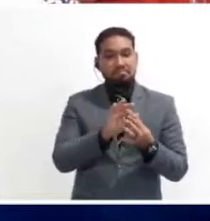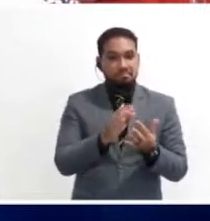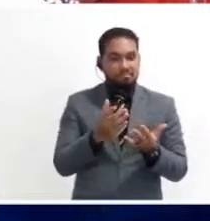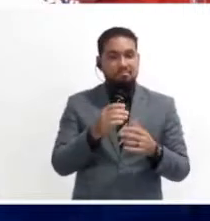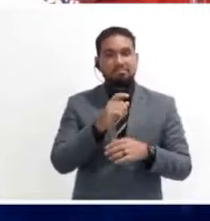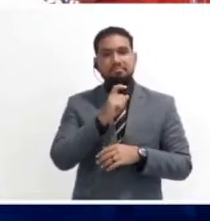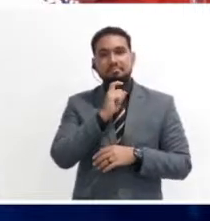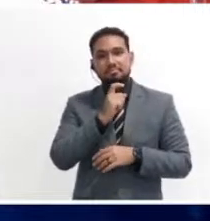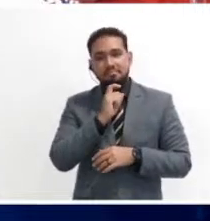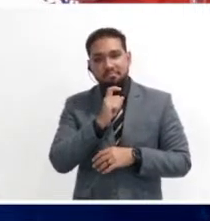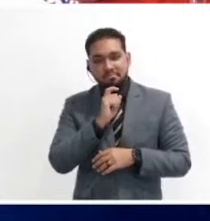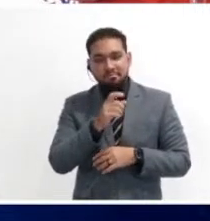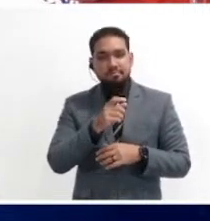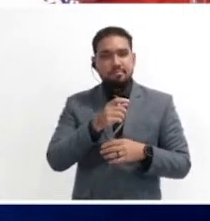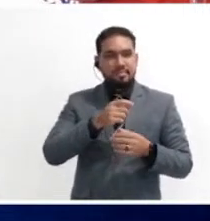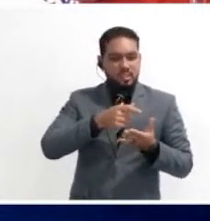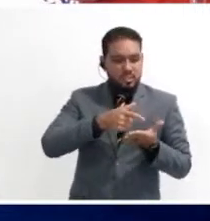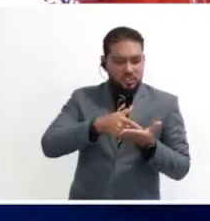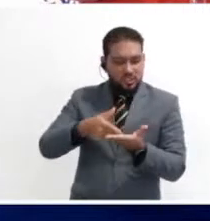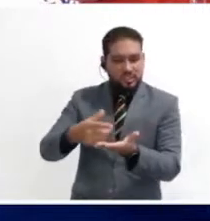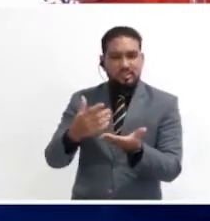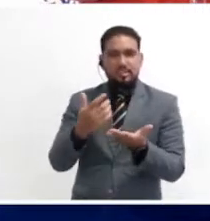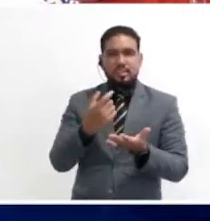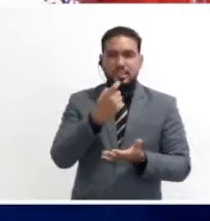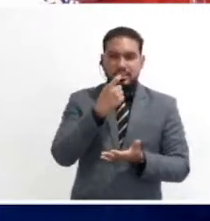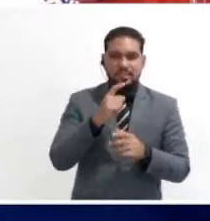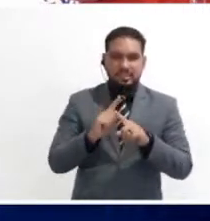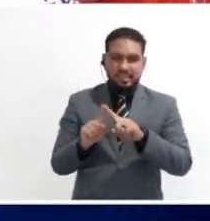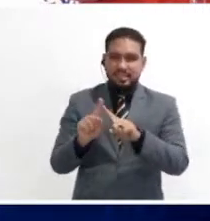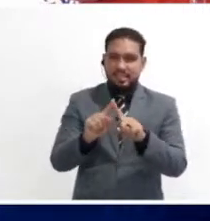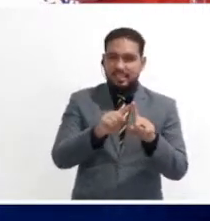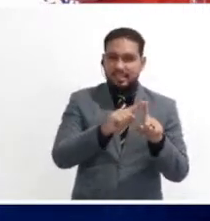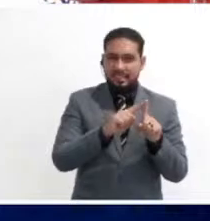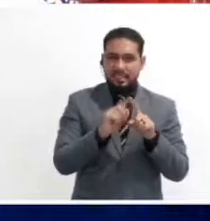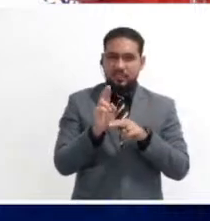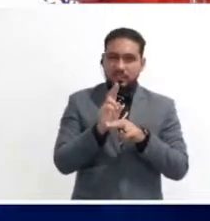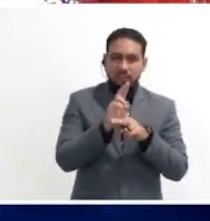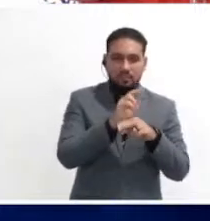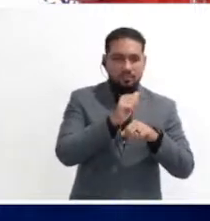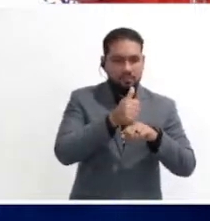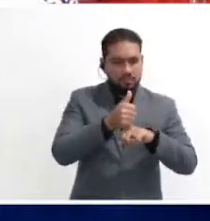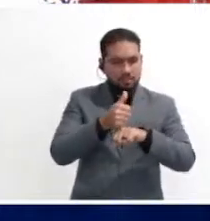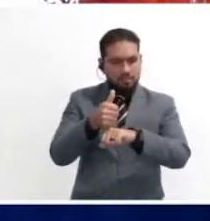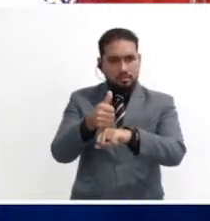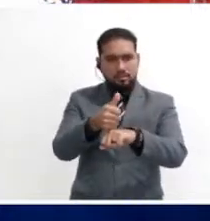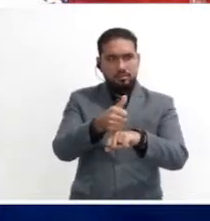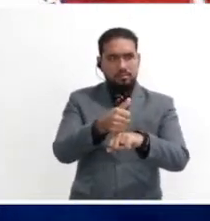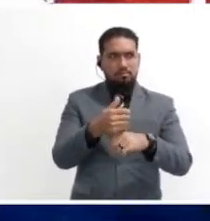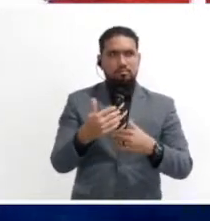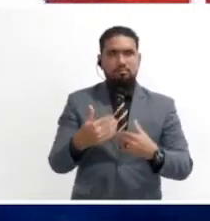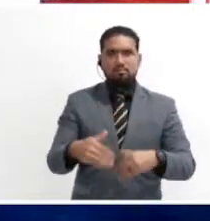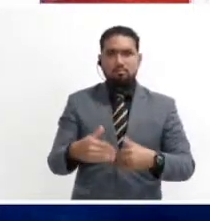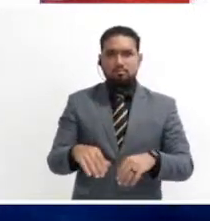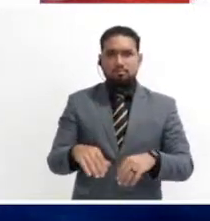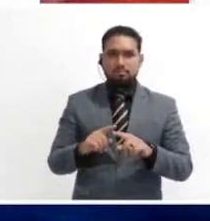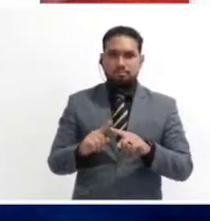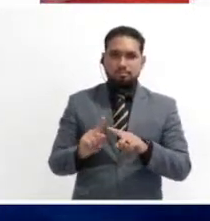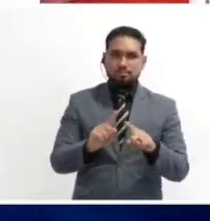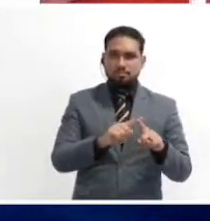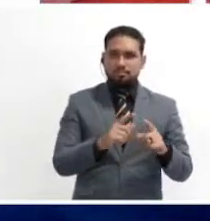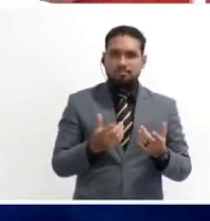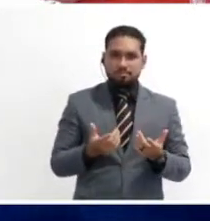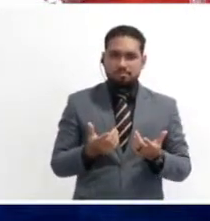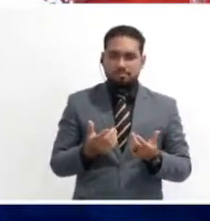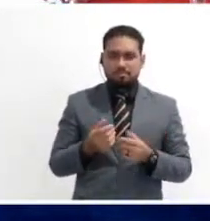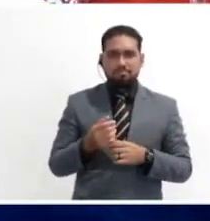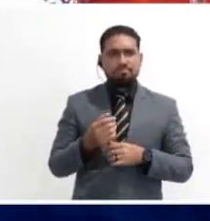If you remember just from a couple slides ago, I showed some of the